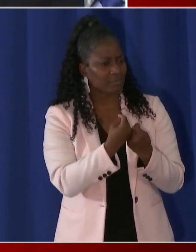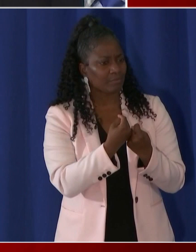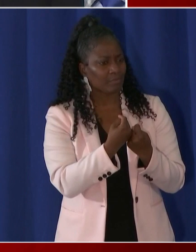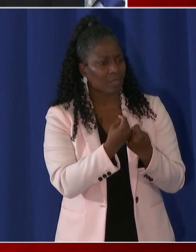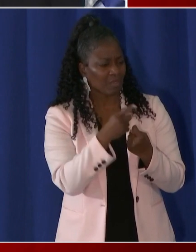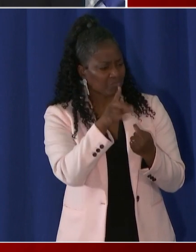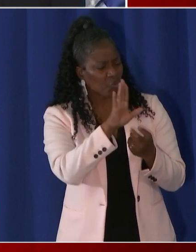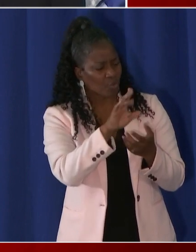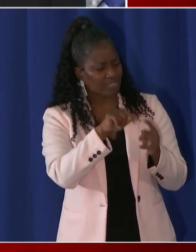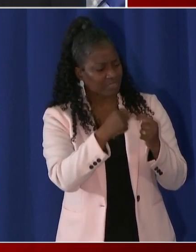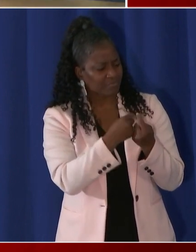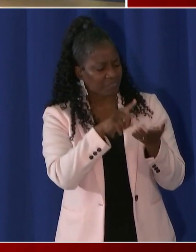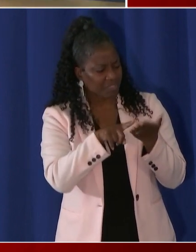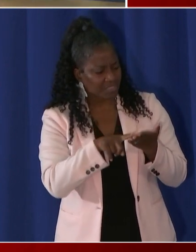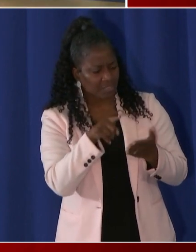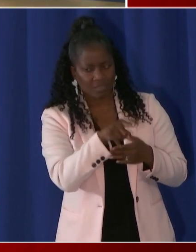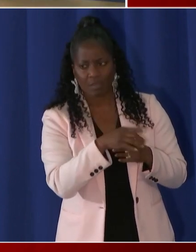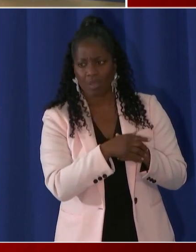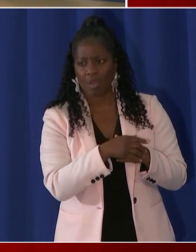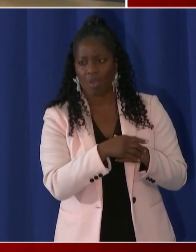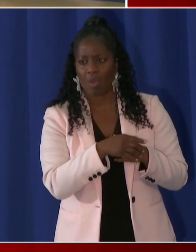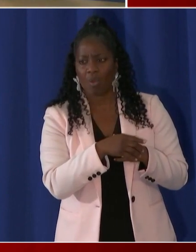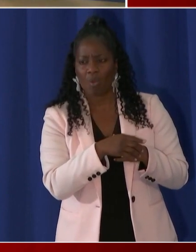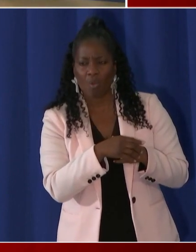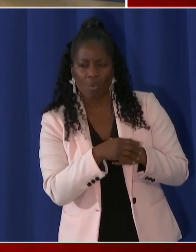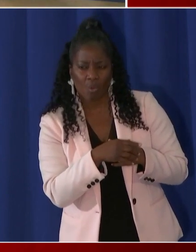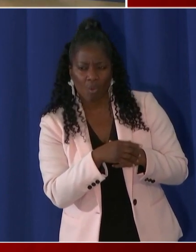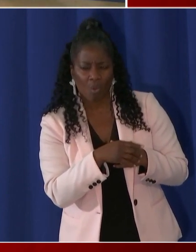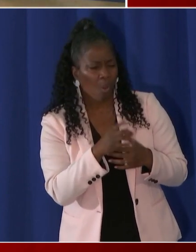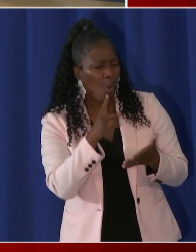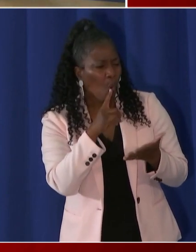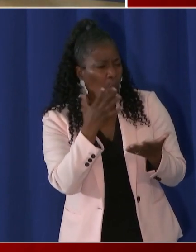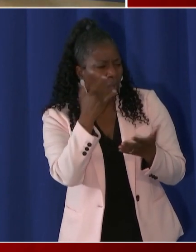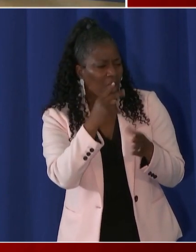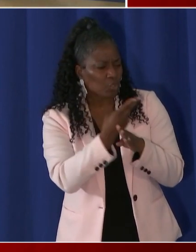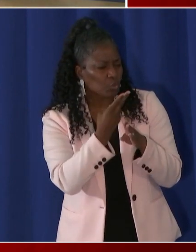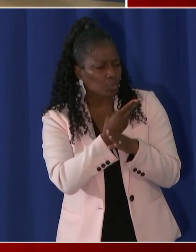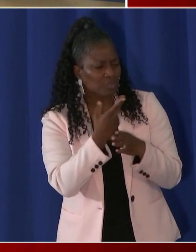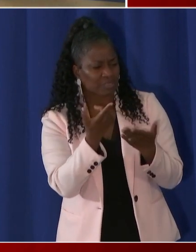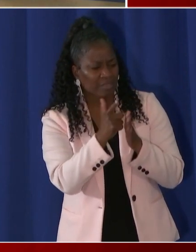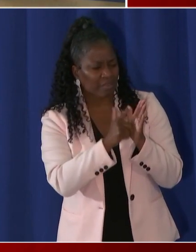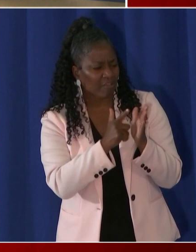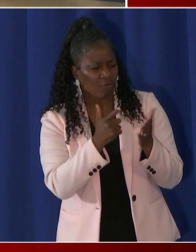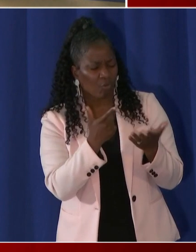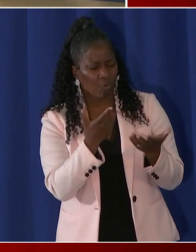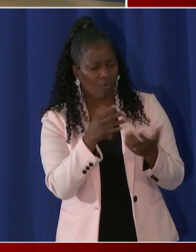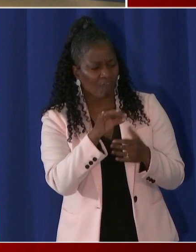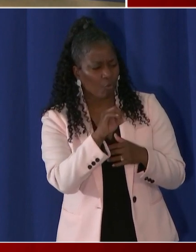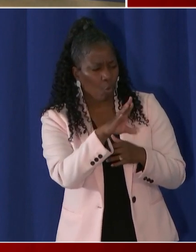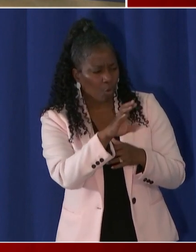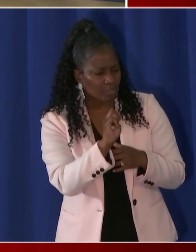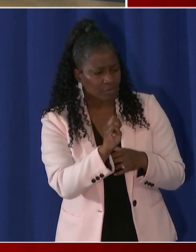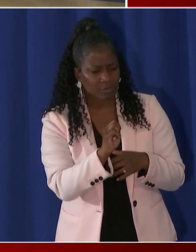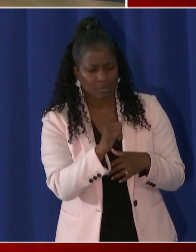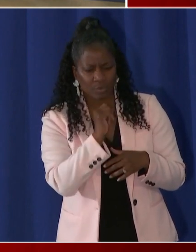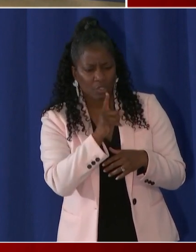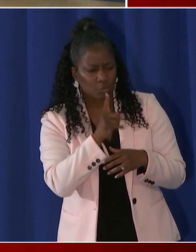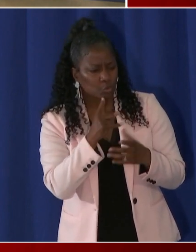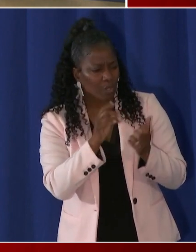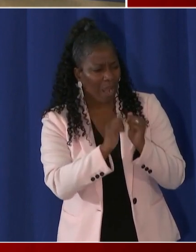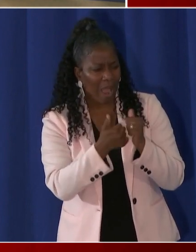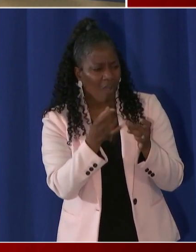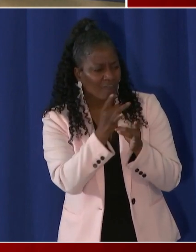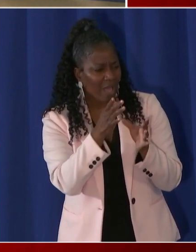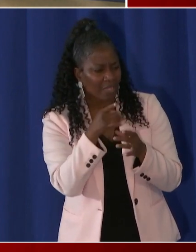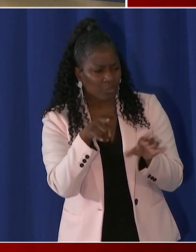this. Yeah. What was the need that you've seen so far for lethal force? We're told this man had a pole. We don't know how long or how big or how violent